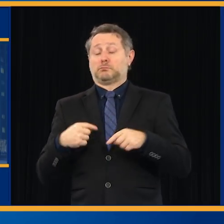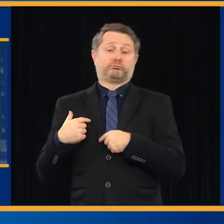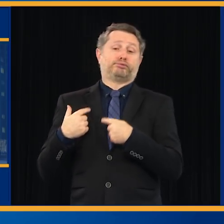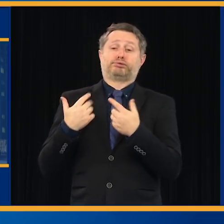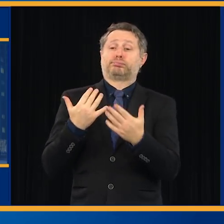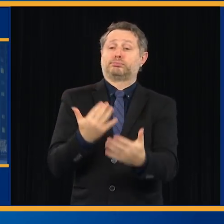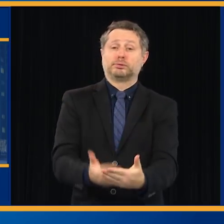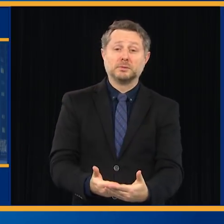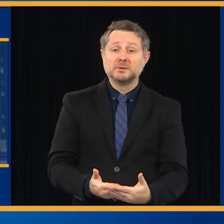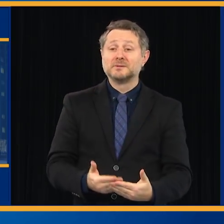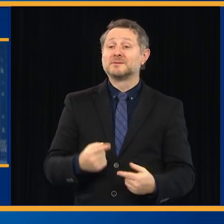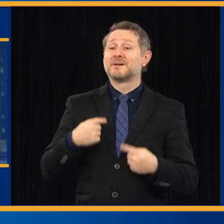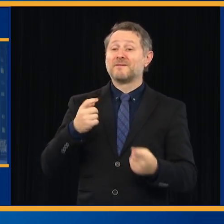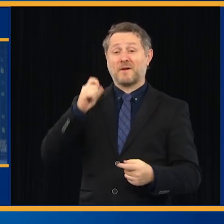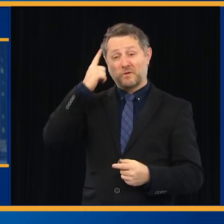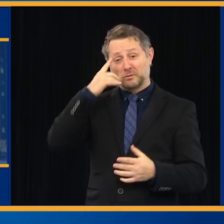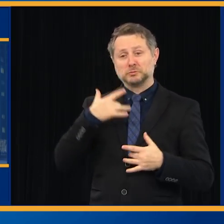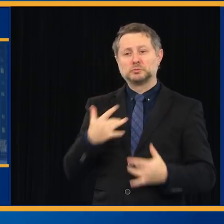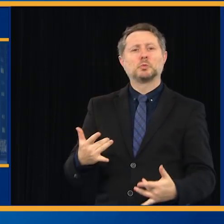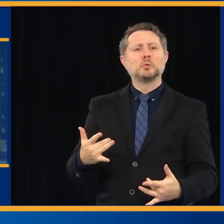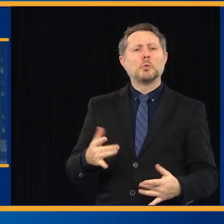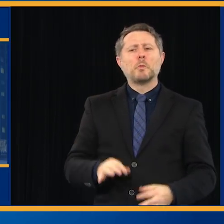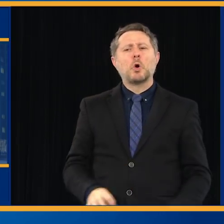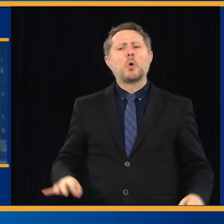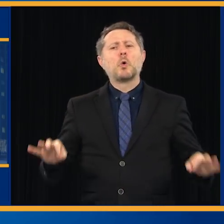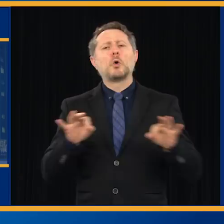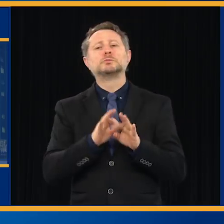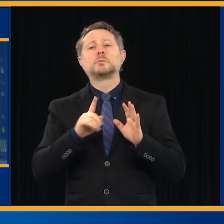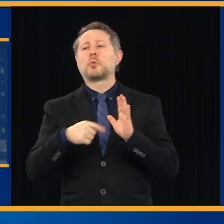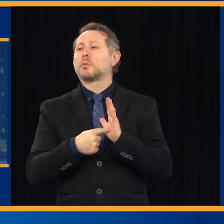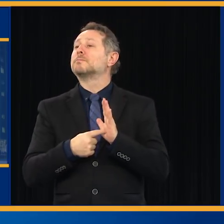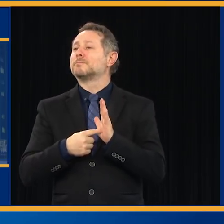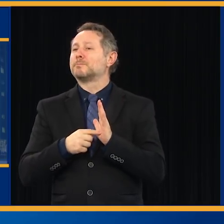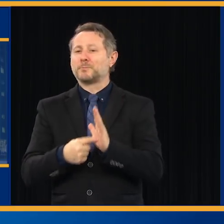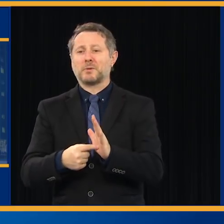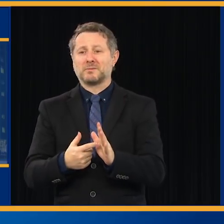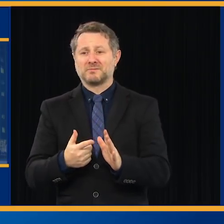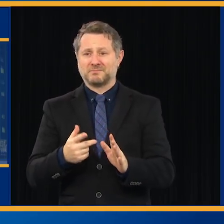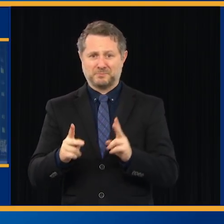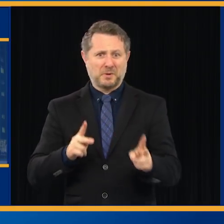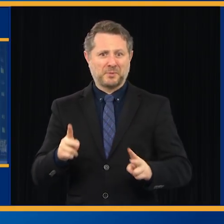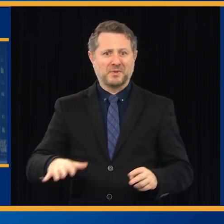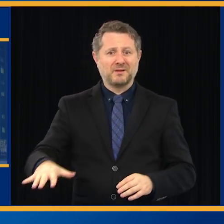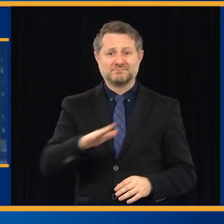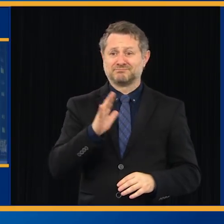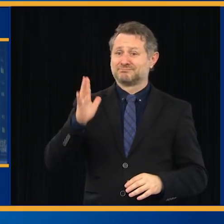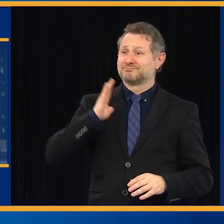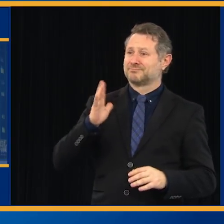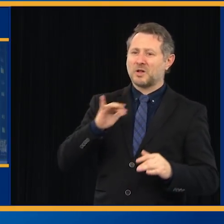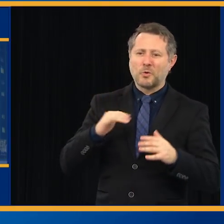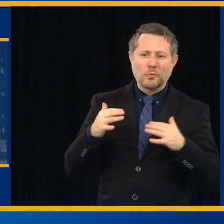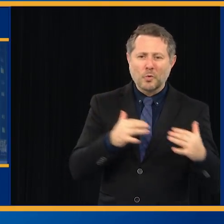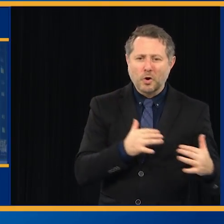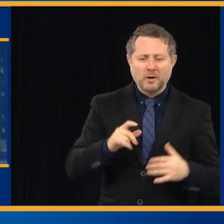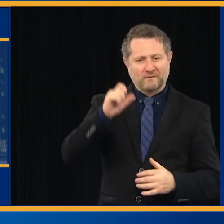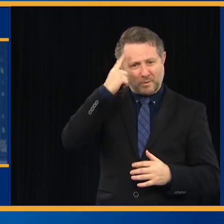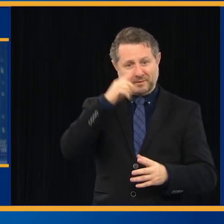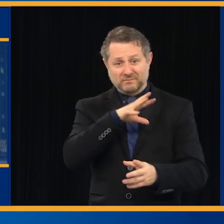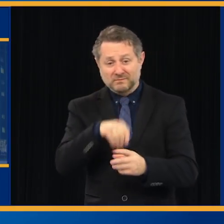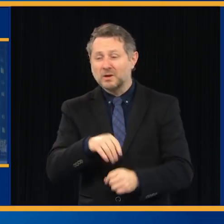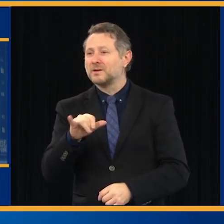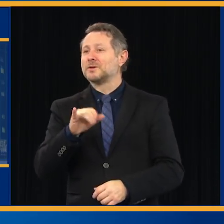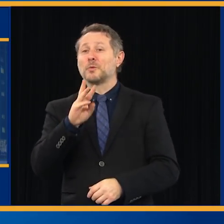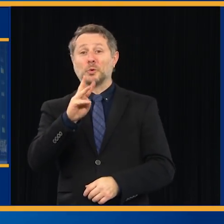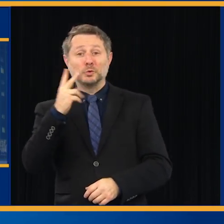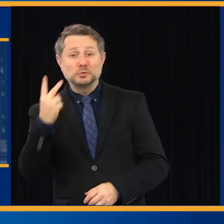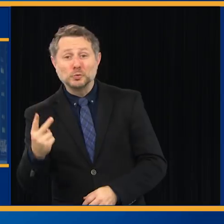vital? I don't know, maybe in a war, World War II, when government had